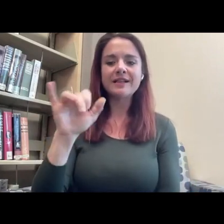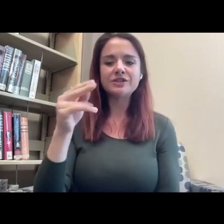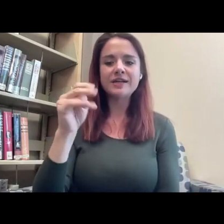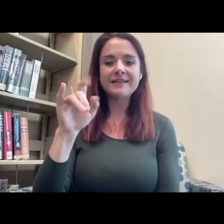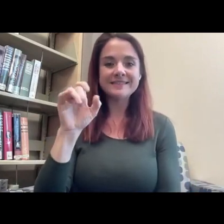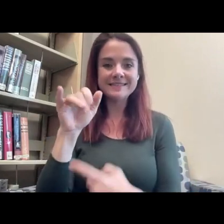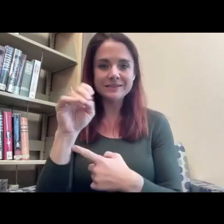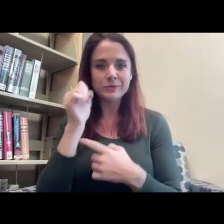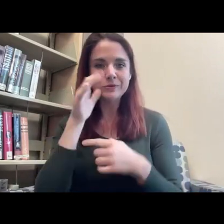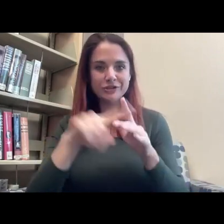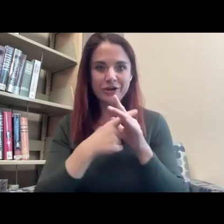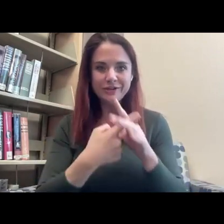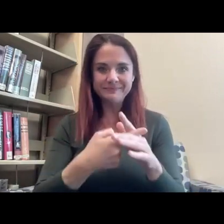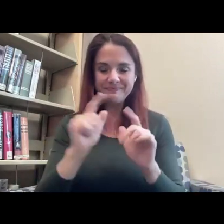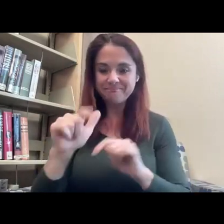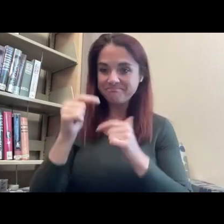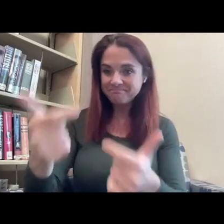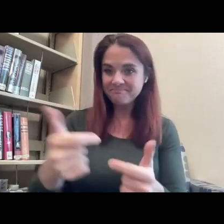discussion.